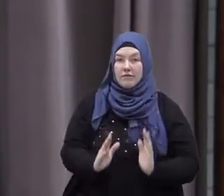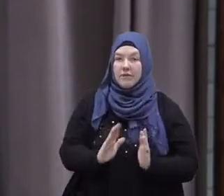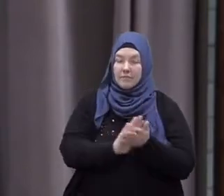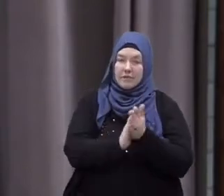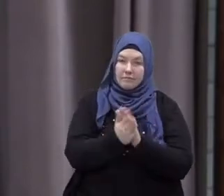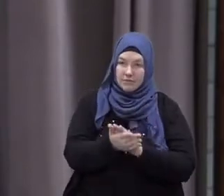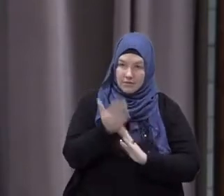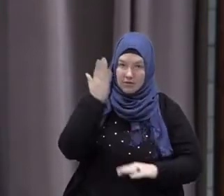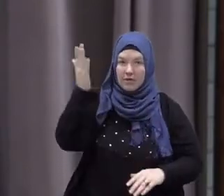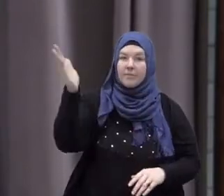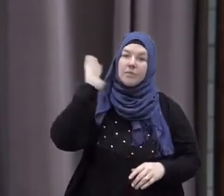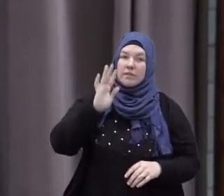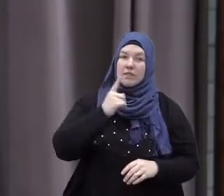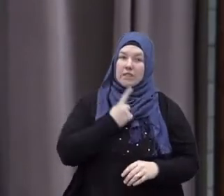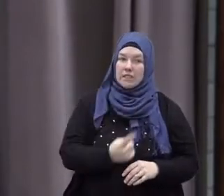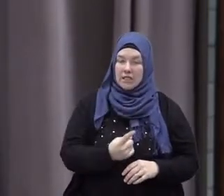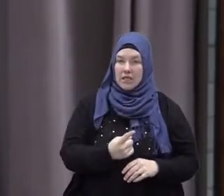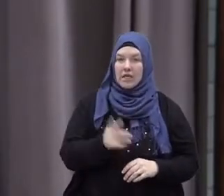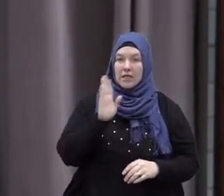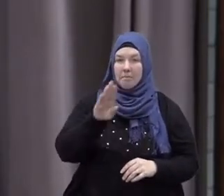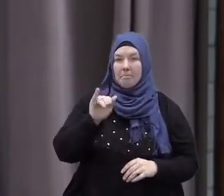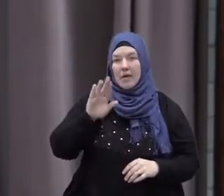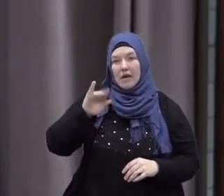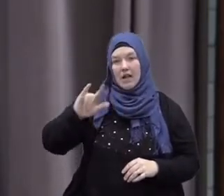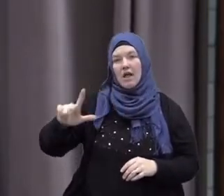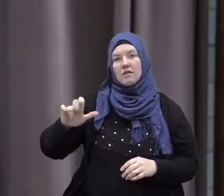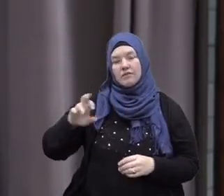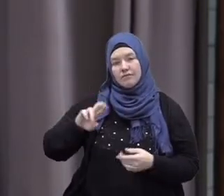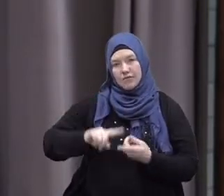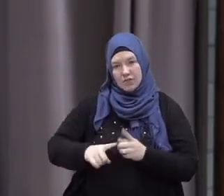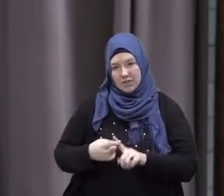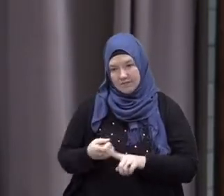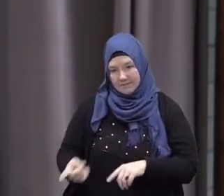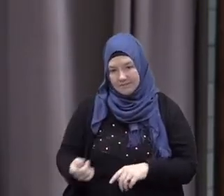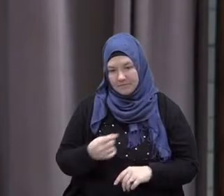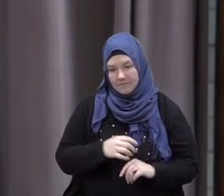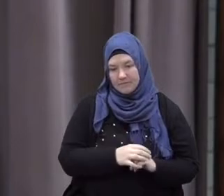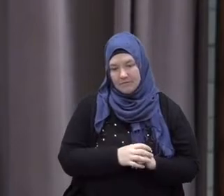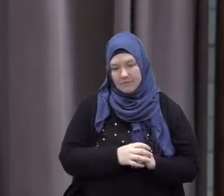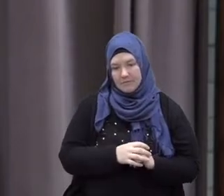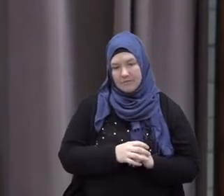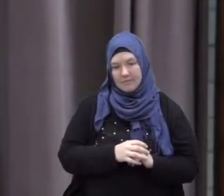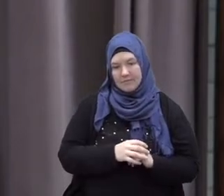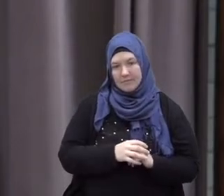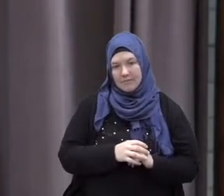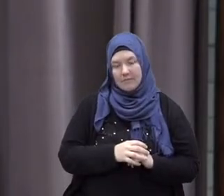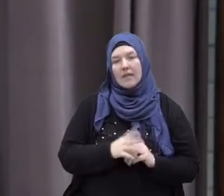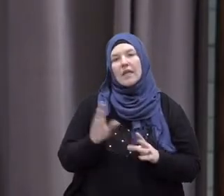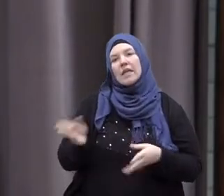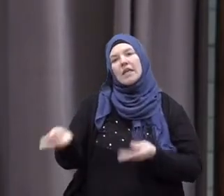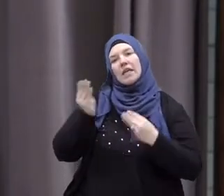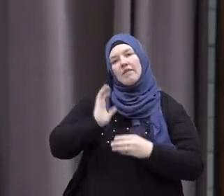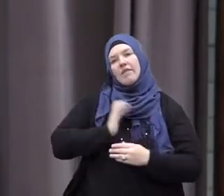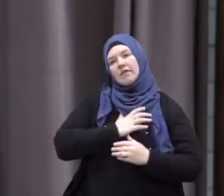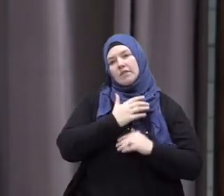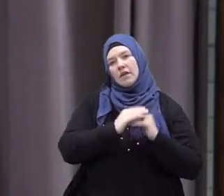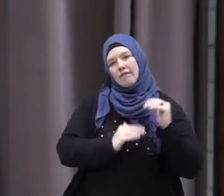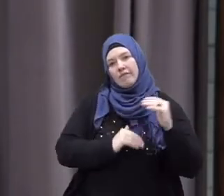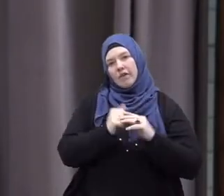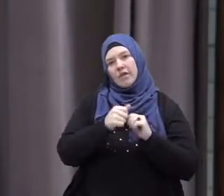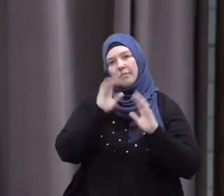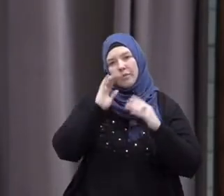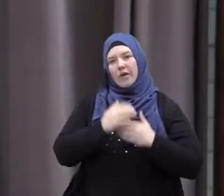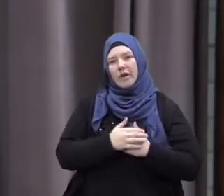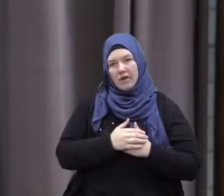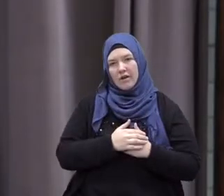wasallam used to say to Bilal, his muadhin, arihna biha ya Bilal, give us comfort in